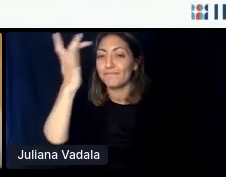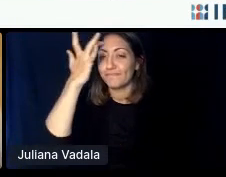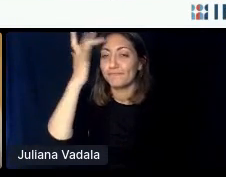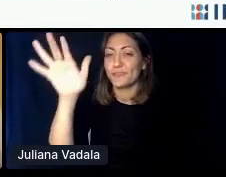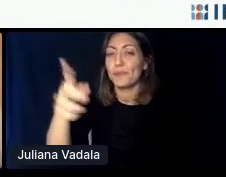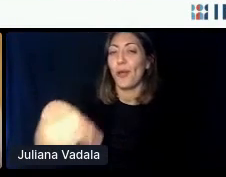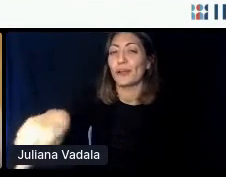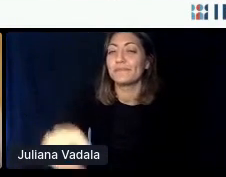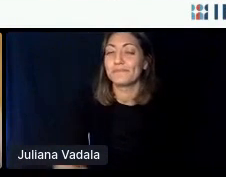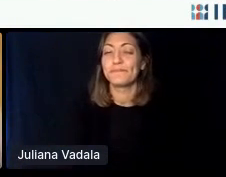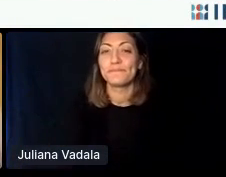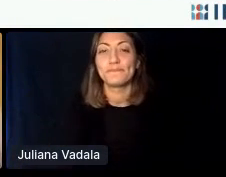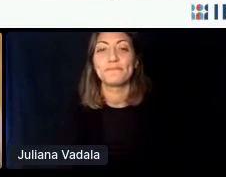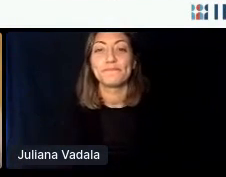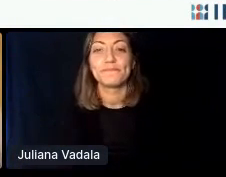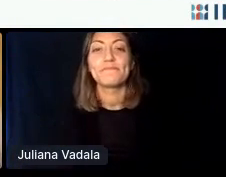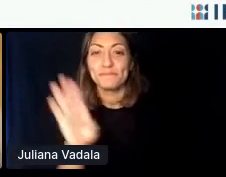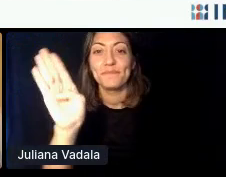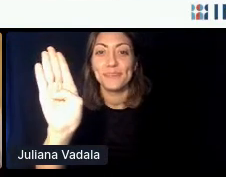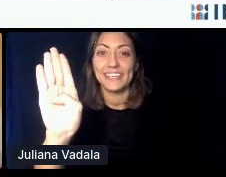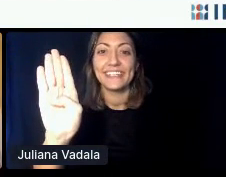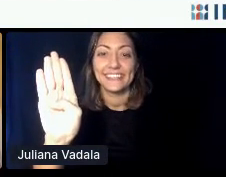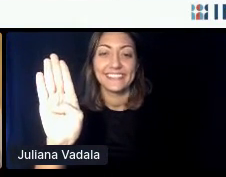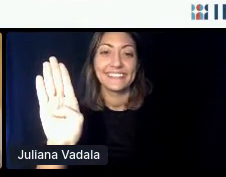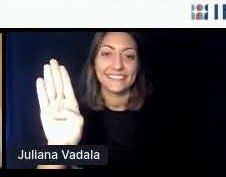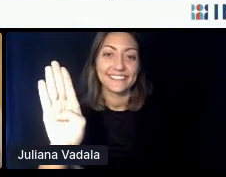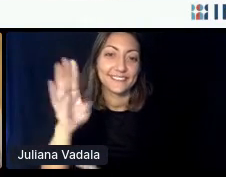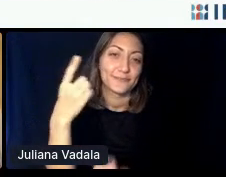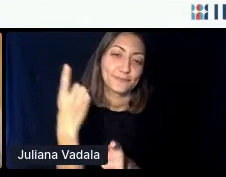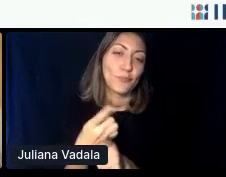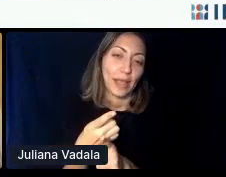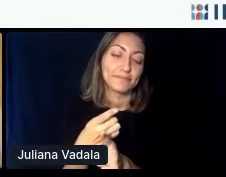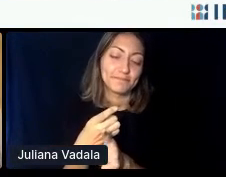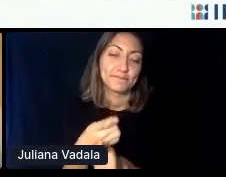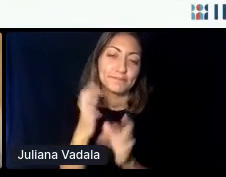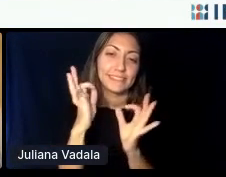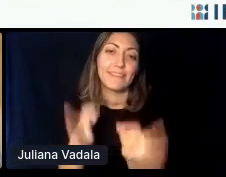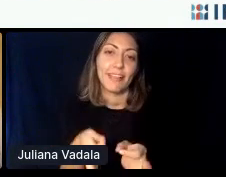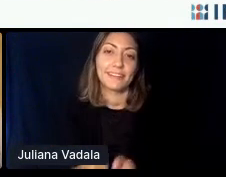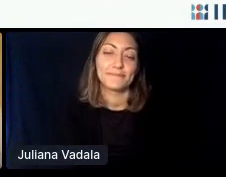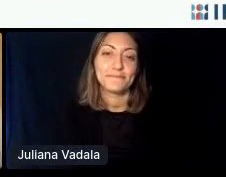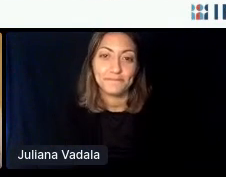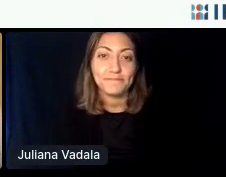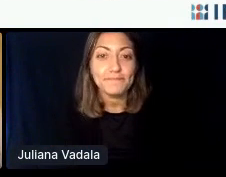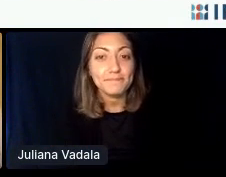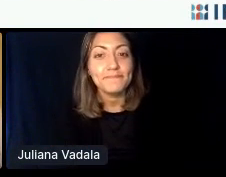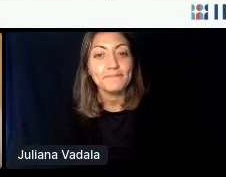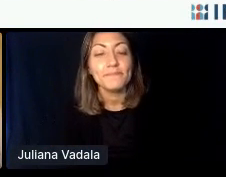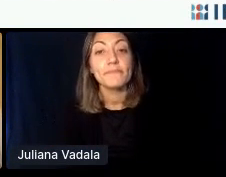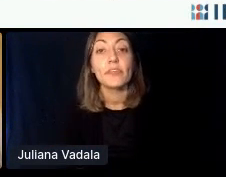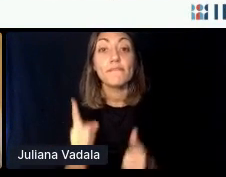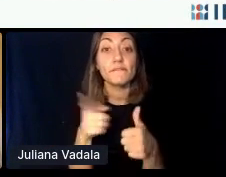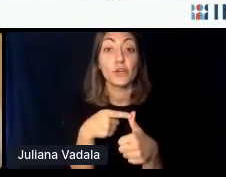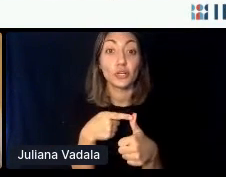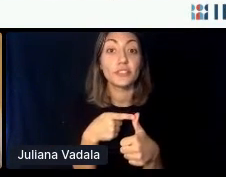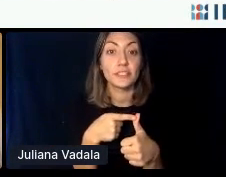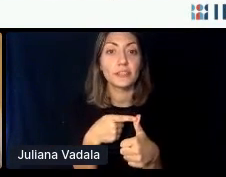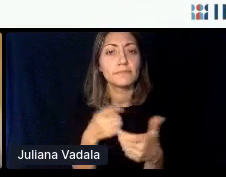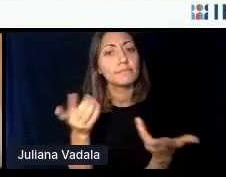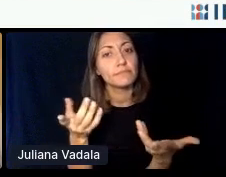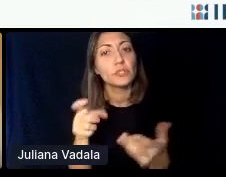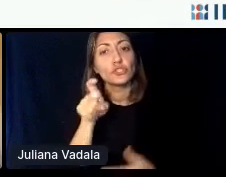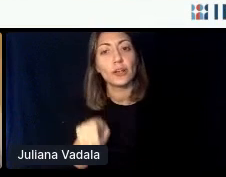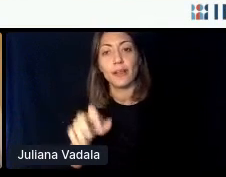are. B is absolutely the correct answer. First thing first, acknowledge what they